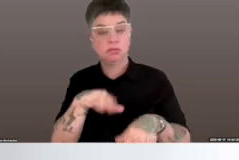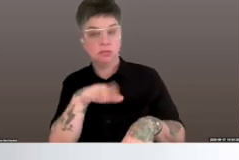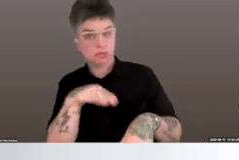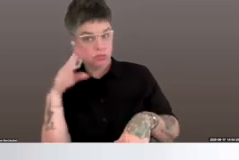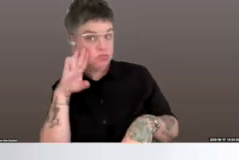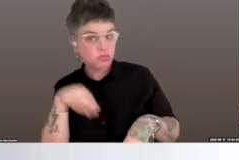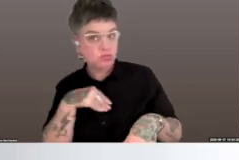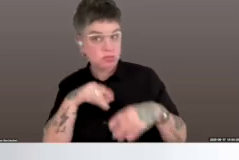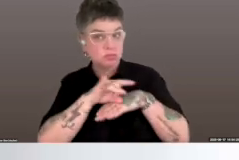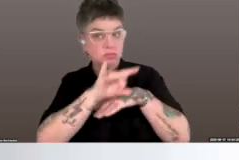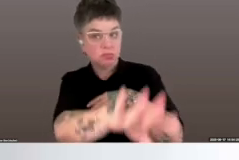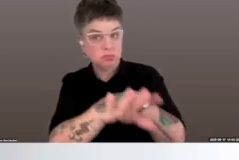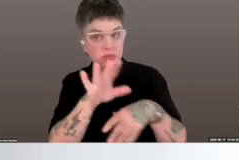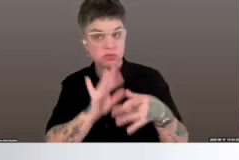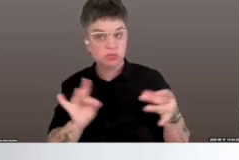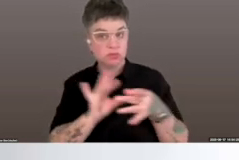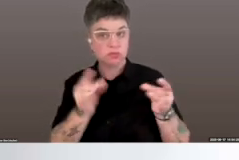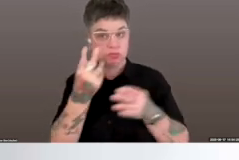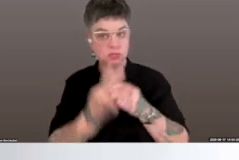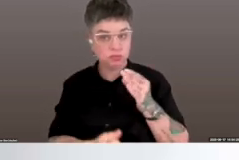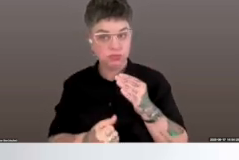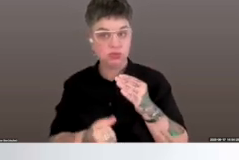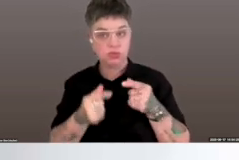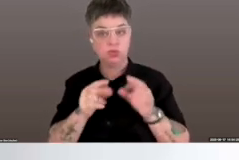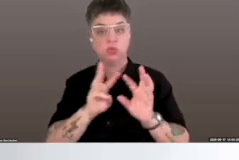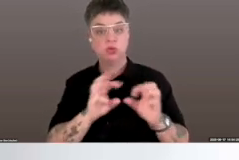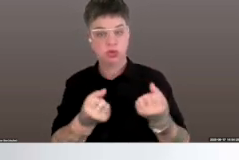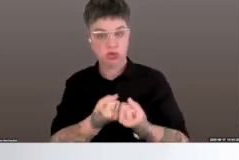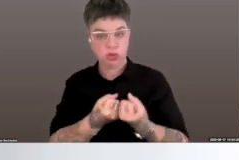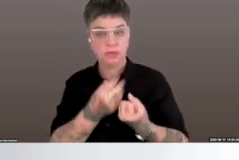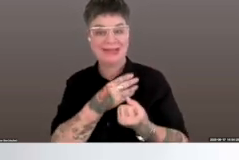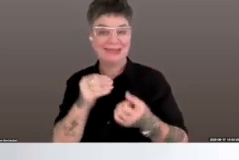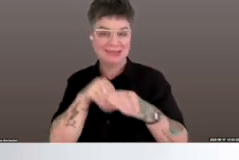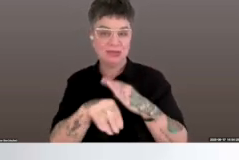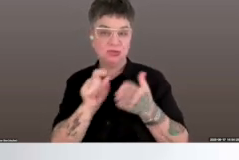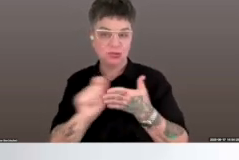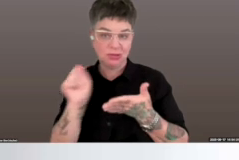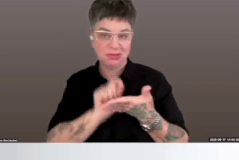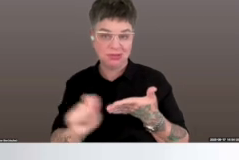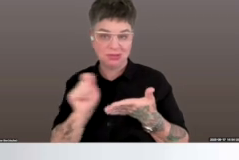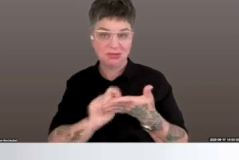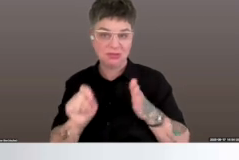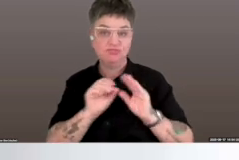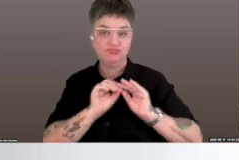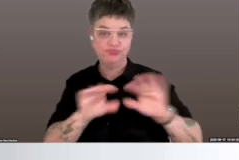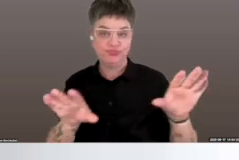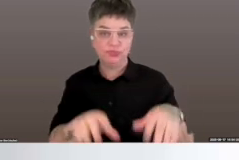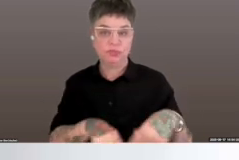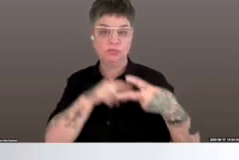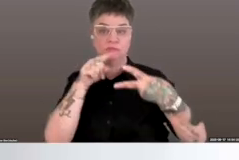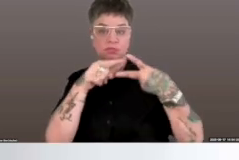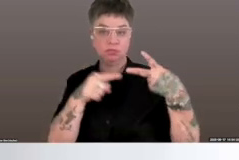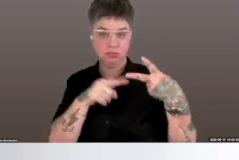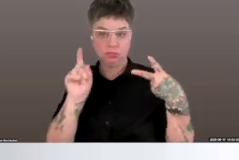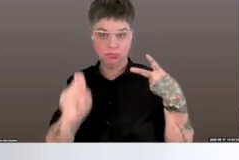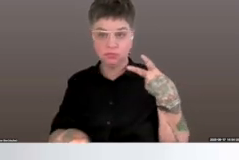submitted some comments both during the workshop, but also in writing. And there are two basic questions.